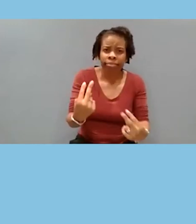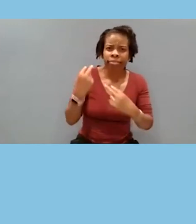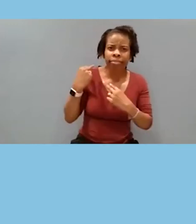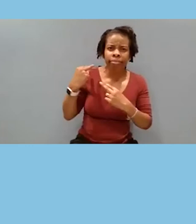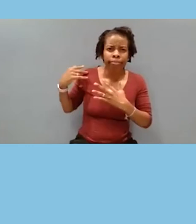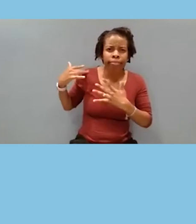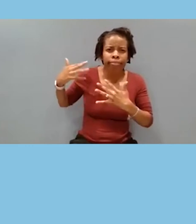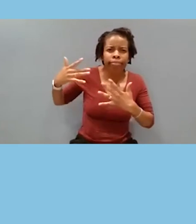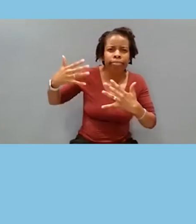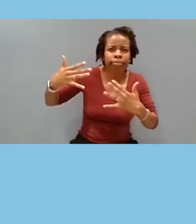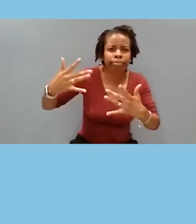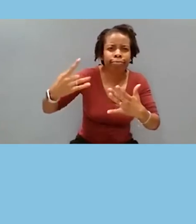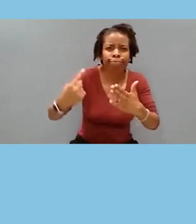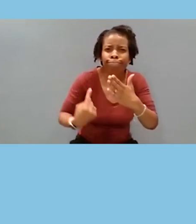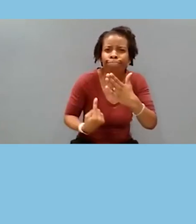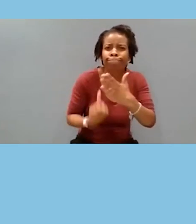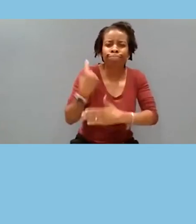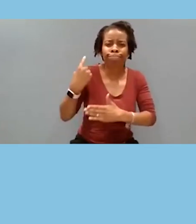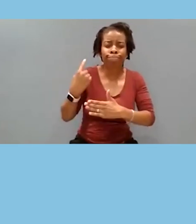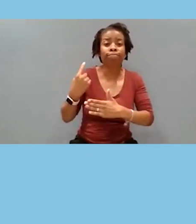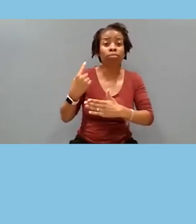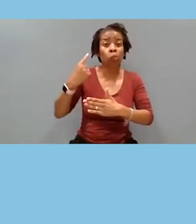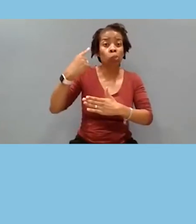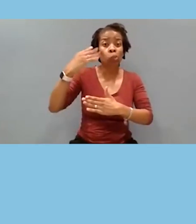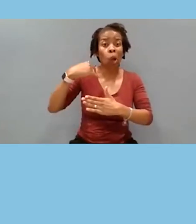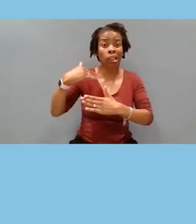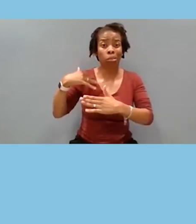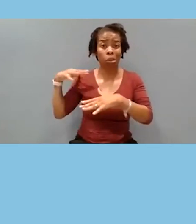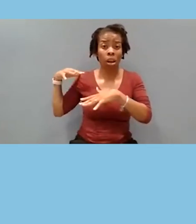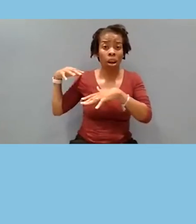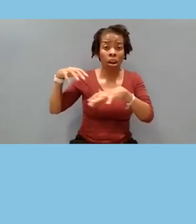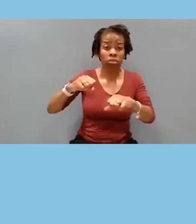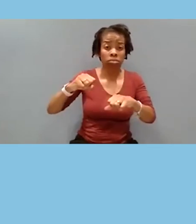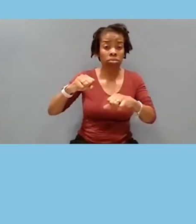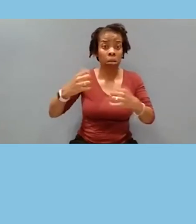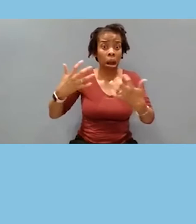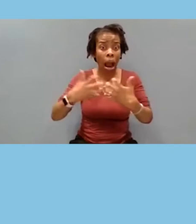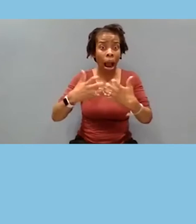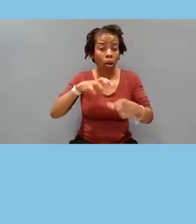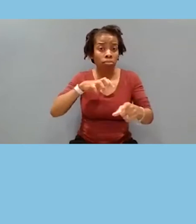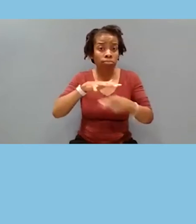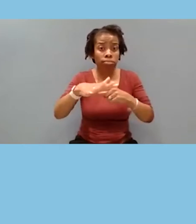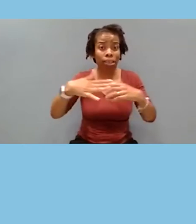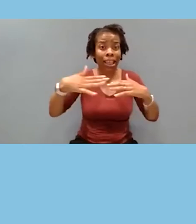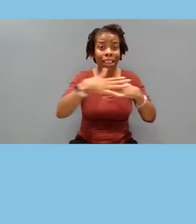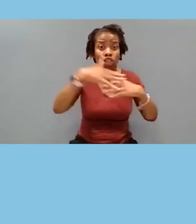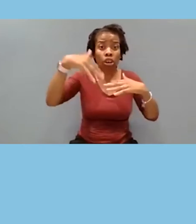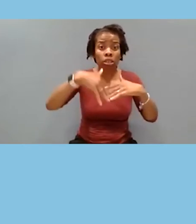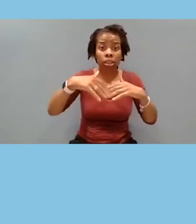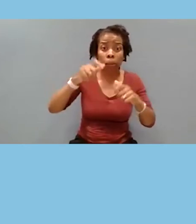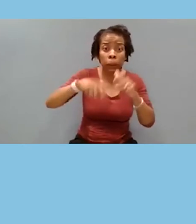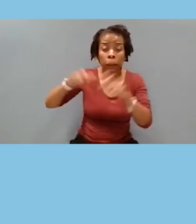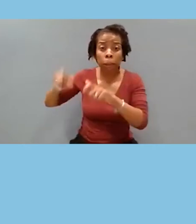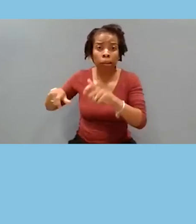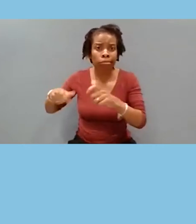what white settlers have done to Indigenous peoples and the loss of many children. And I just would like to